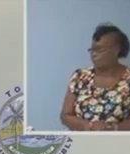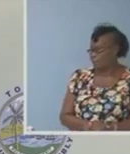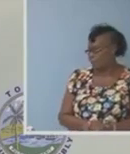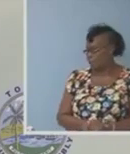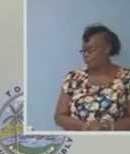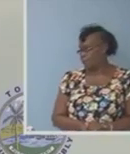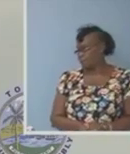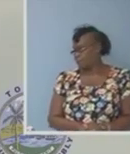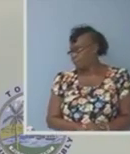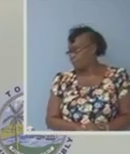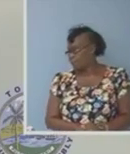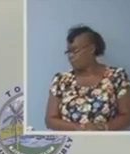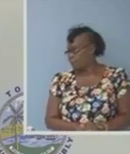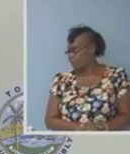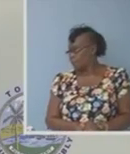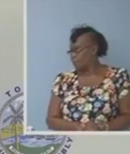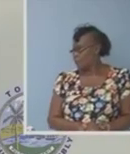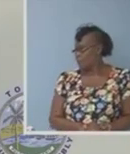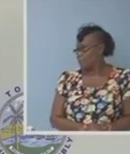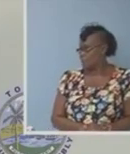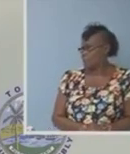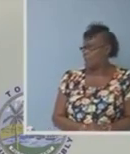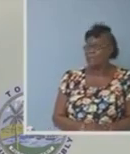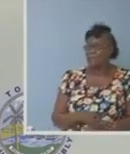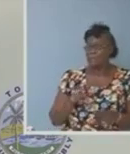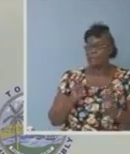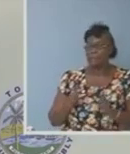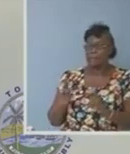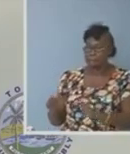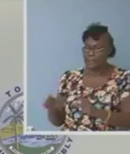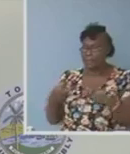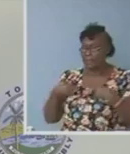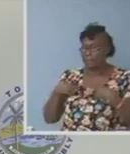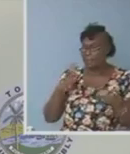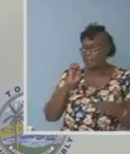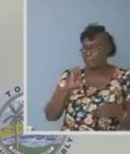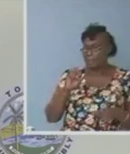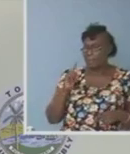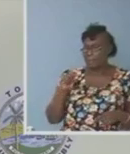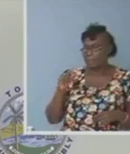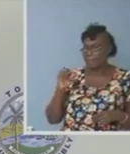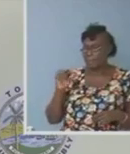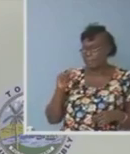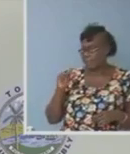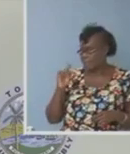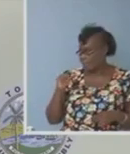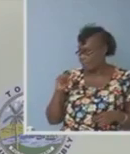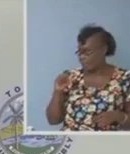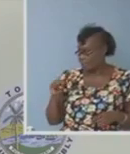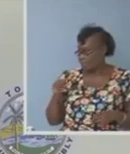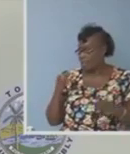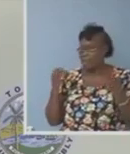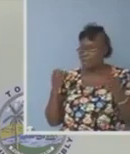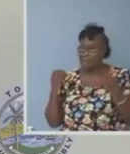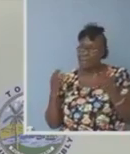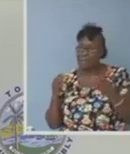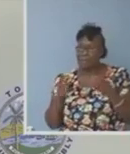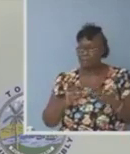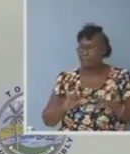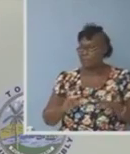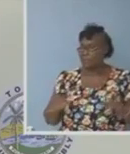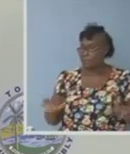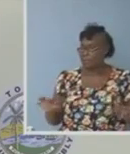in planning for the implementation of e-testing is the fact that many of our students do